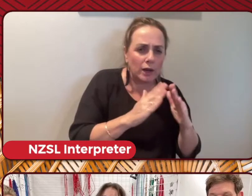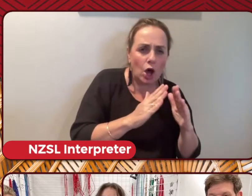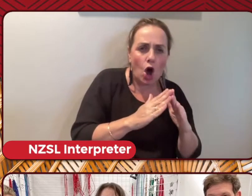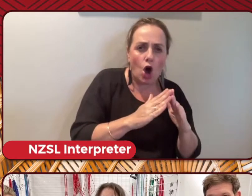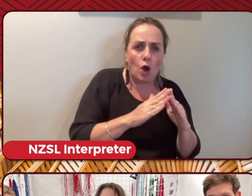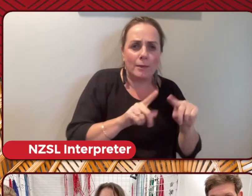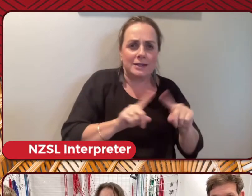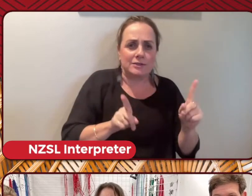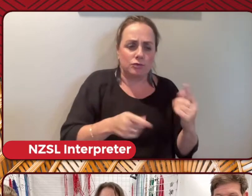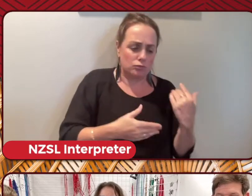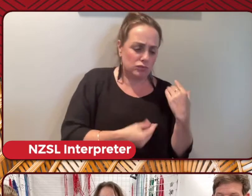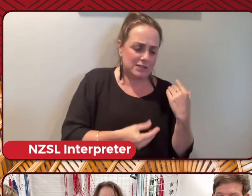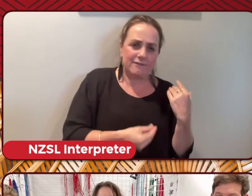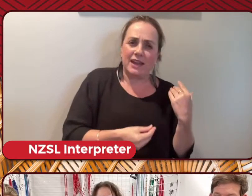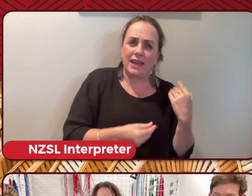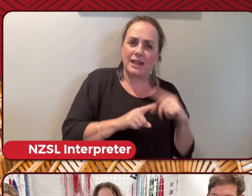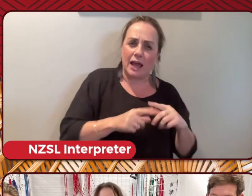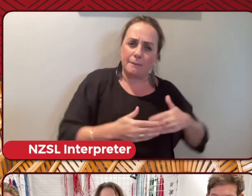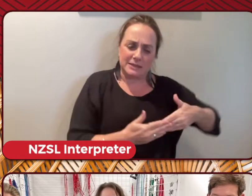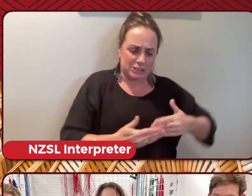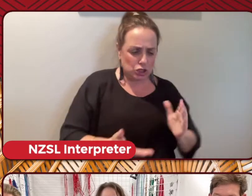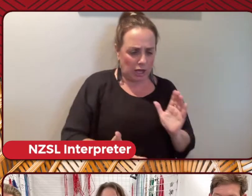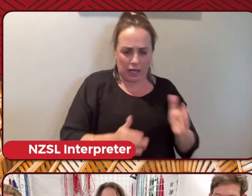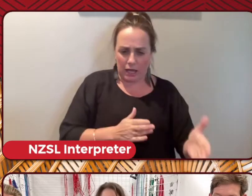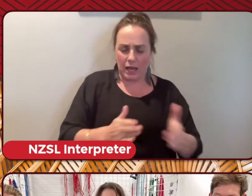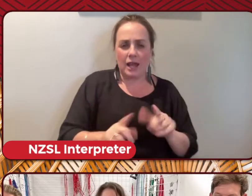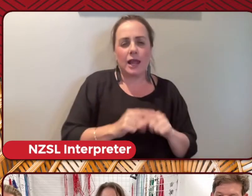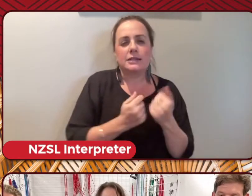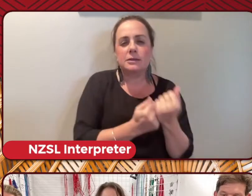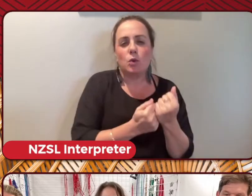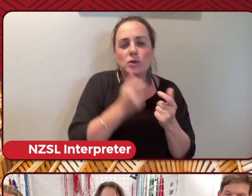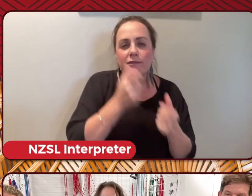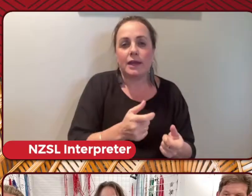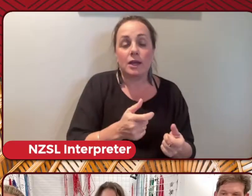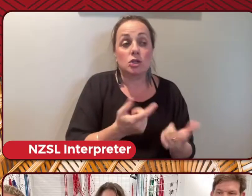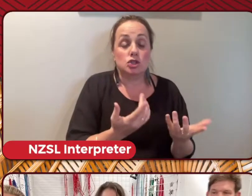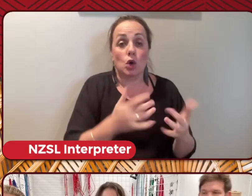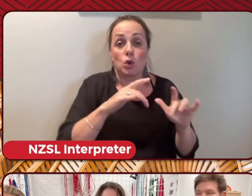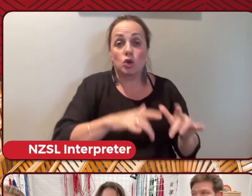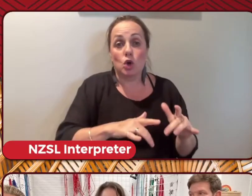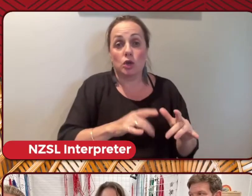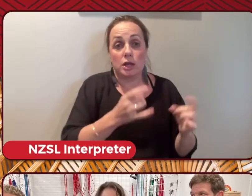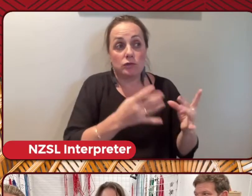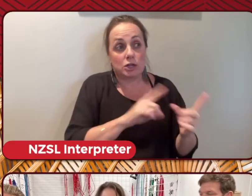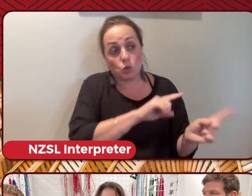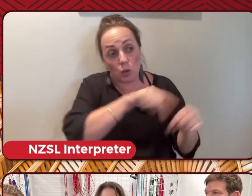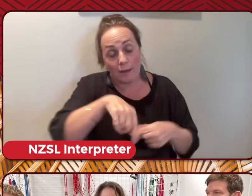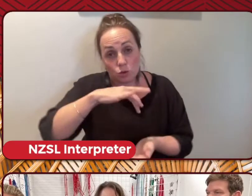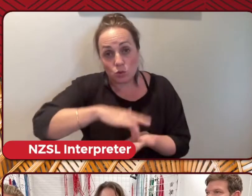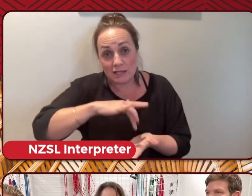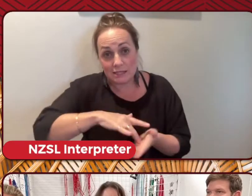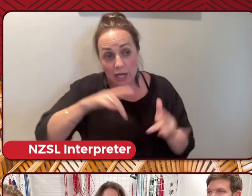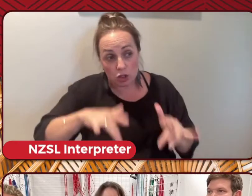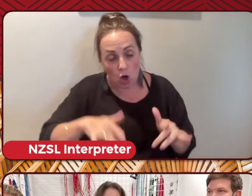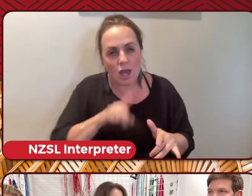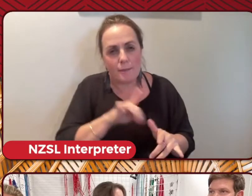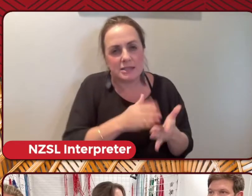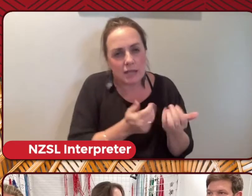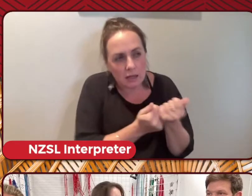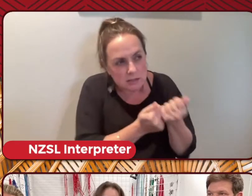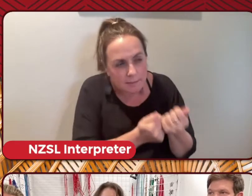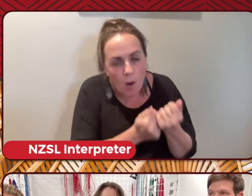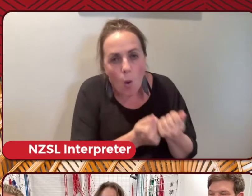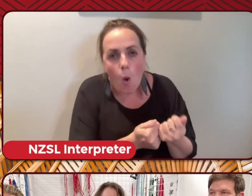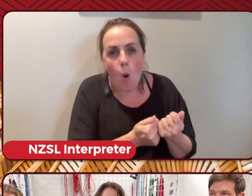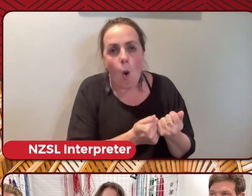positionings, and just all that supportive care, so that even though we weren't ready yet to be seen in clinic, it was, you know, having someone to ask questions